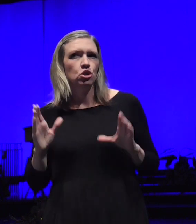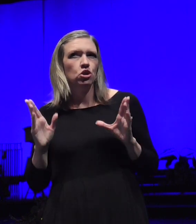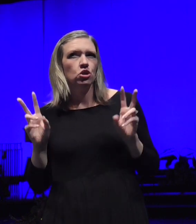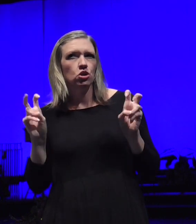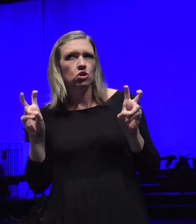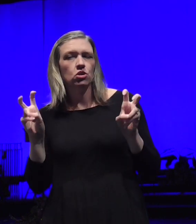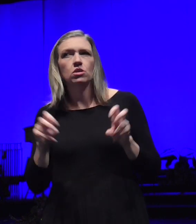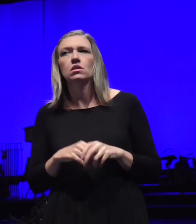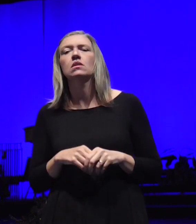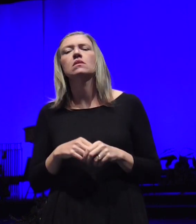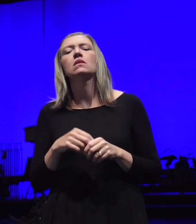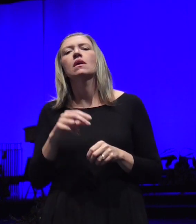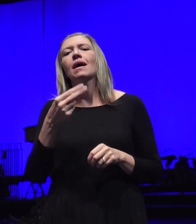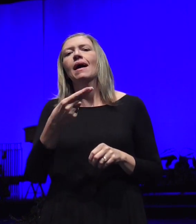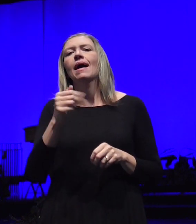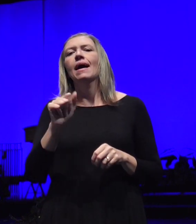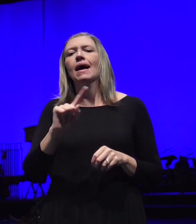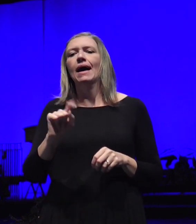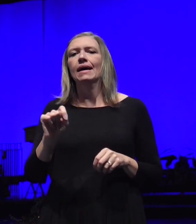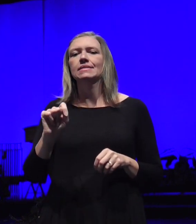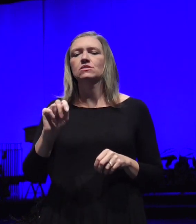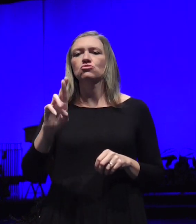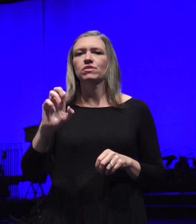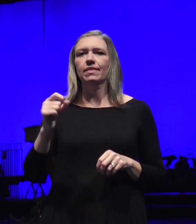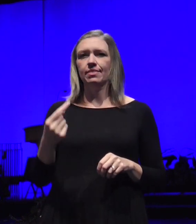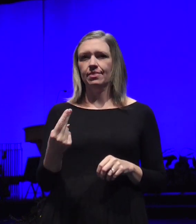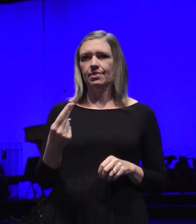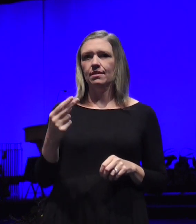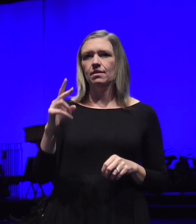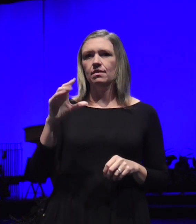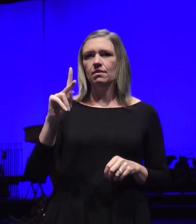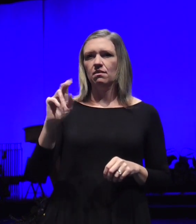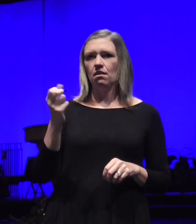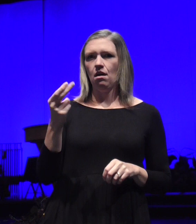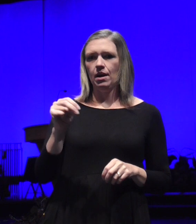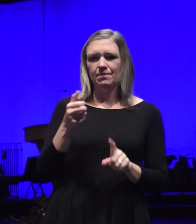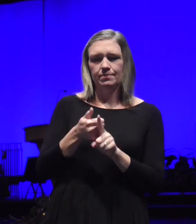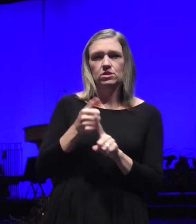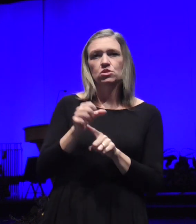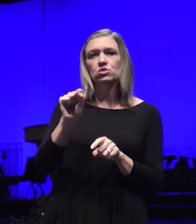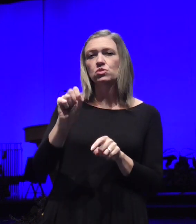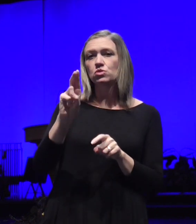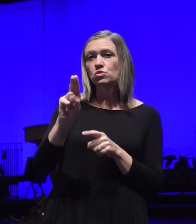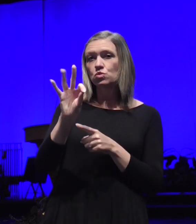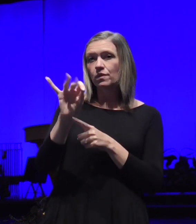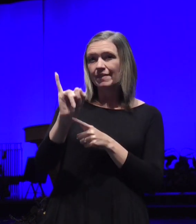quote Hazrat Khan, who was a great Sufi master.